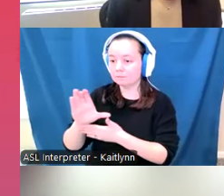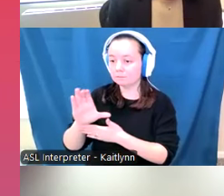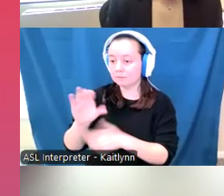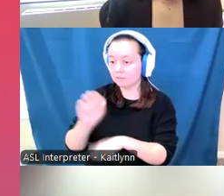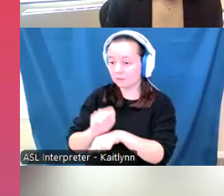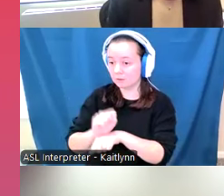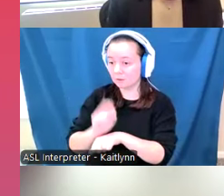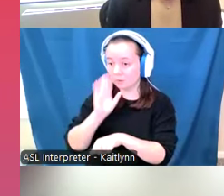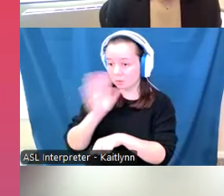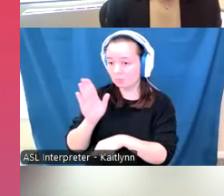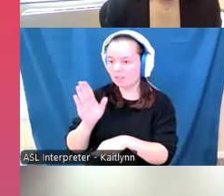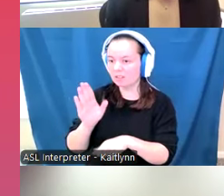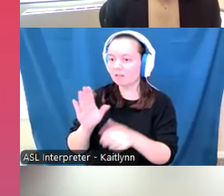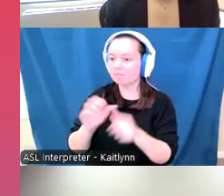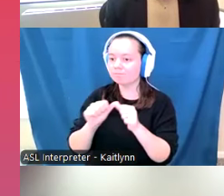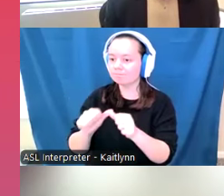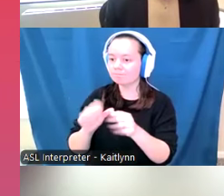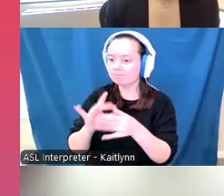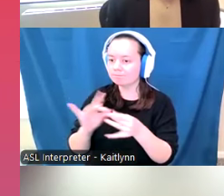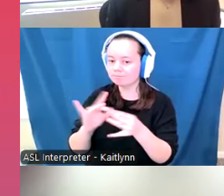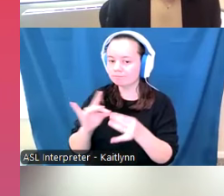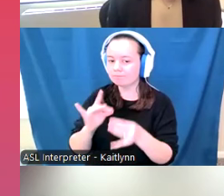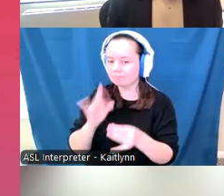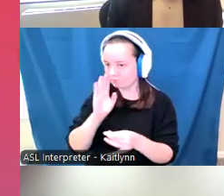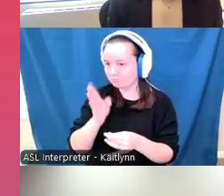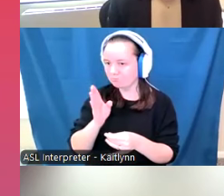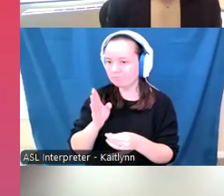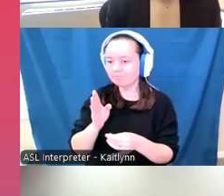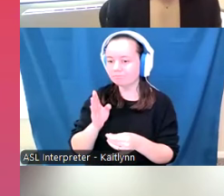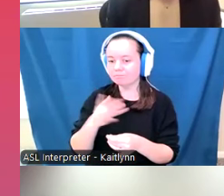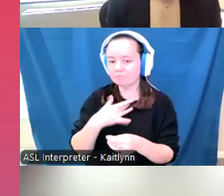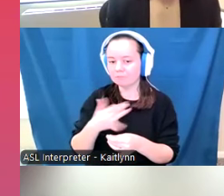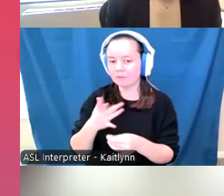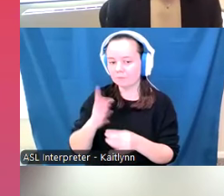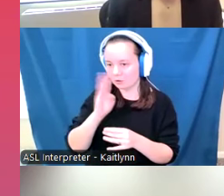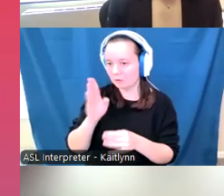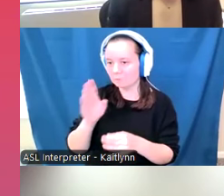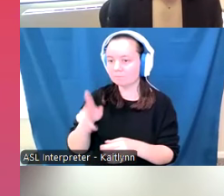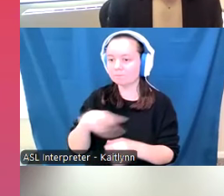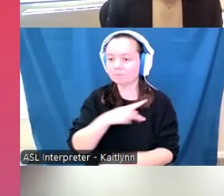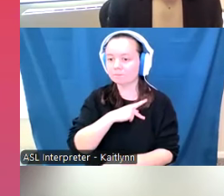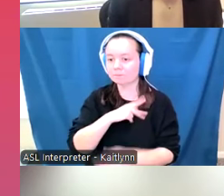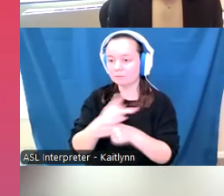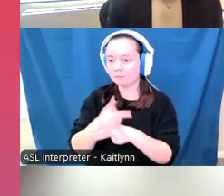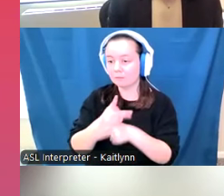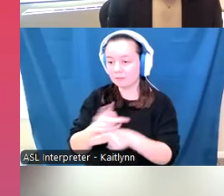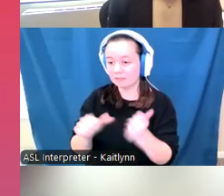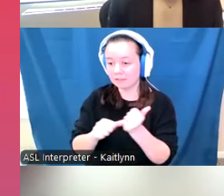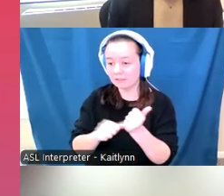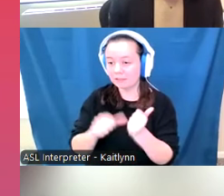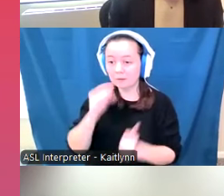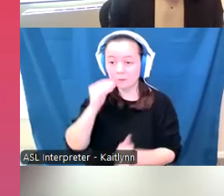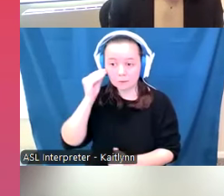we will refer to throughout this presentation, is primarily focused on personal care aides, home health aides, direct